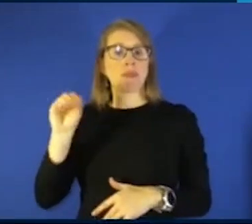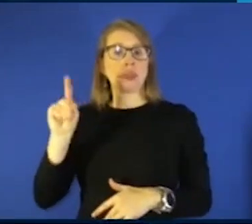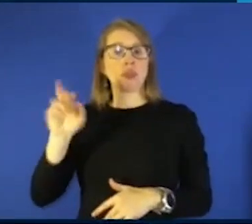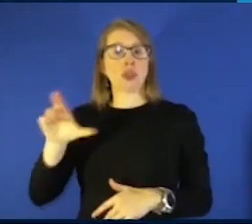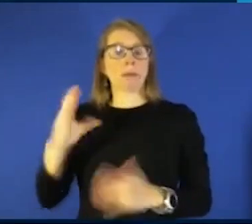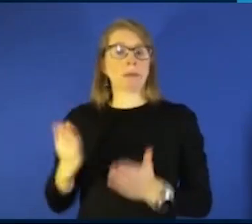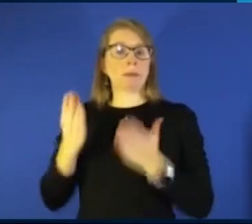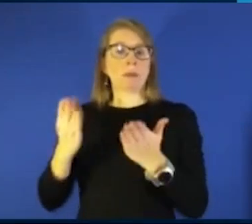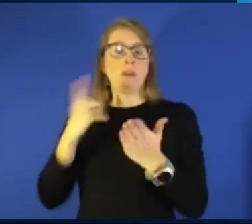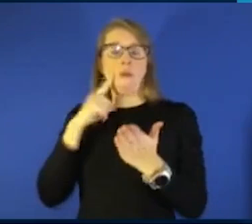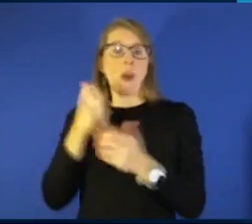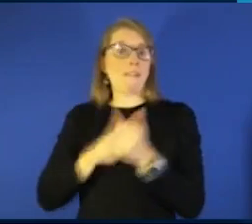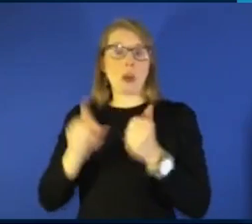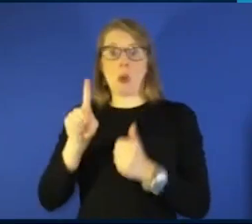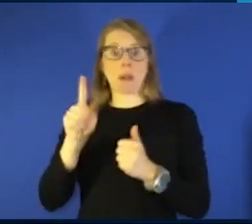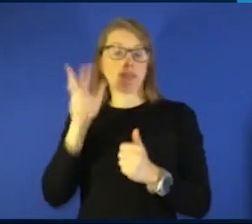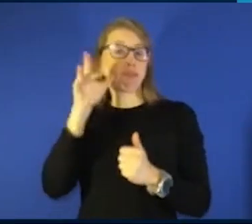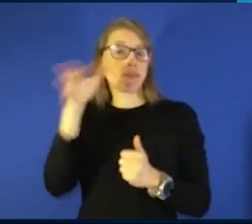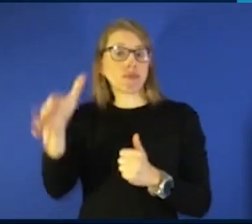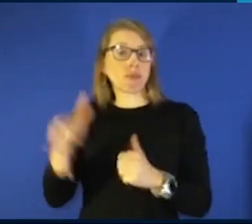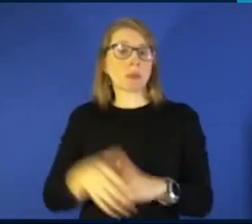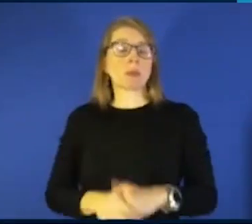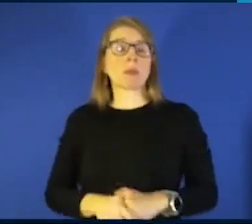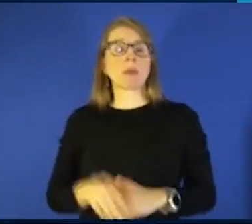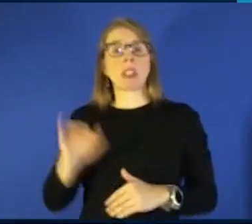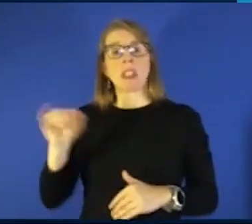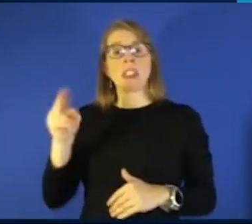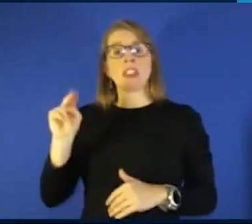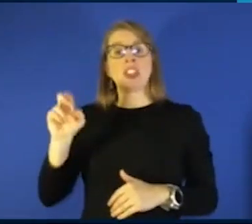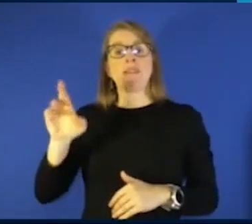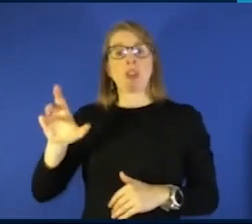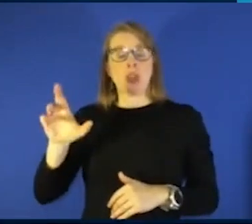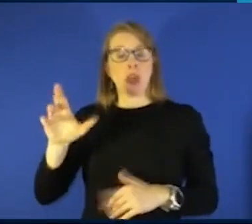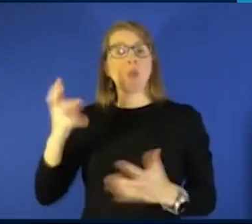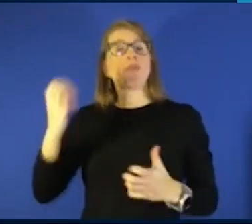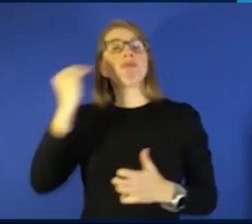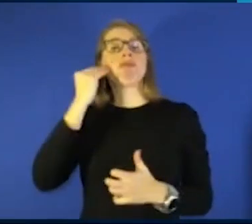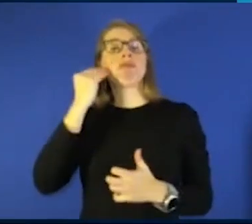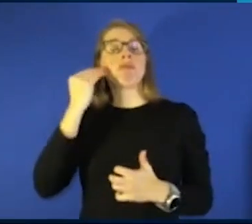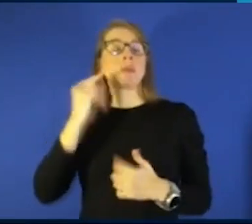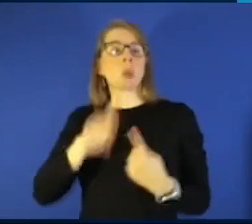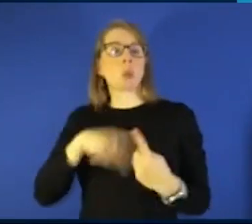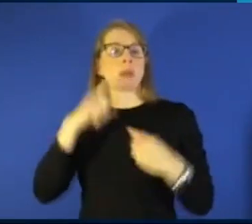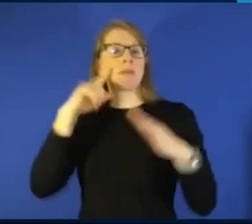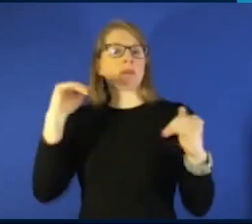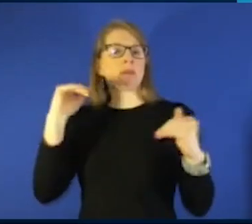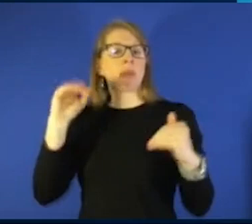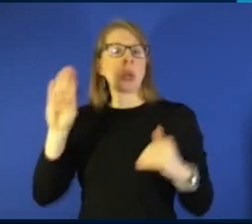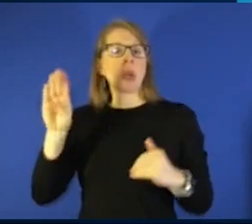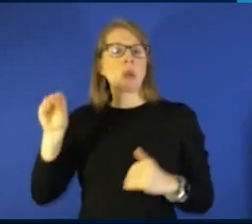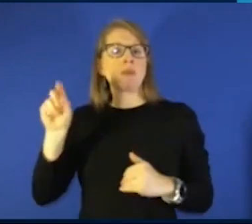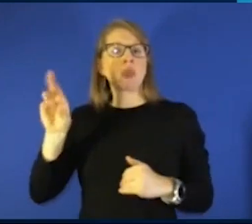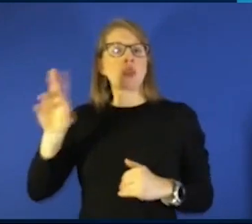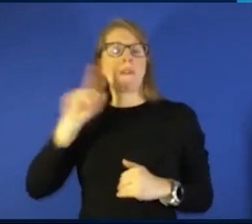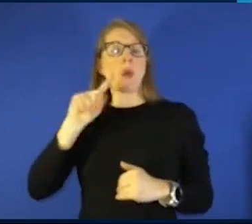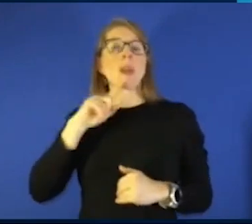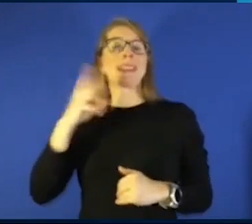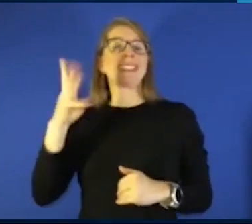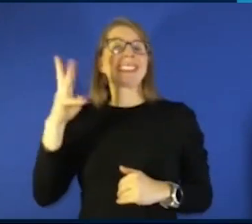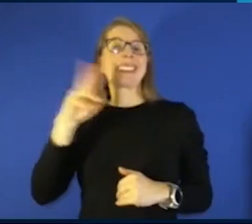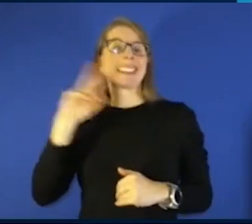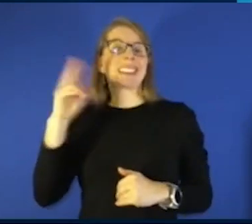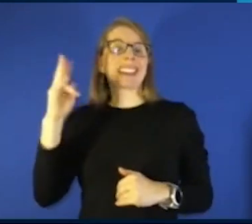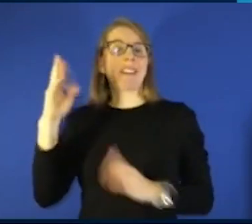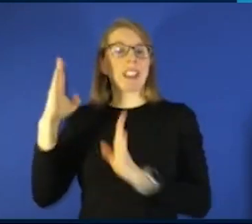for everyone eventually. Jennifer Rhodes would like to know, when do you expect booster doses for 16 and 17-year-olds, some